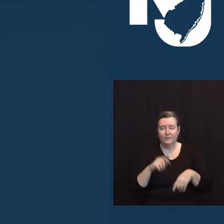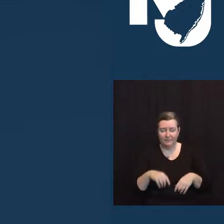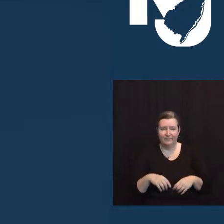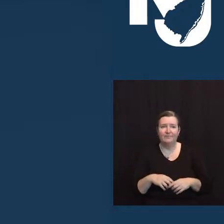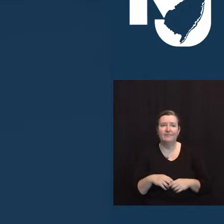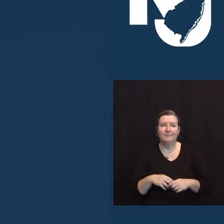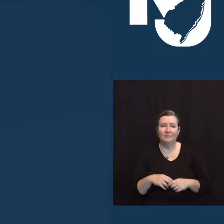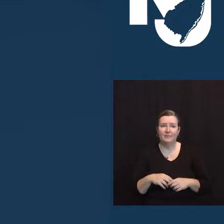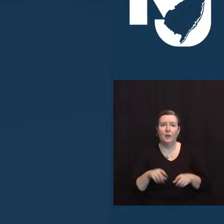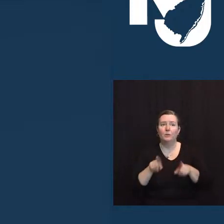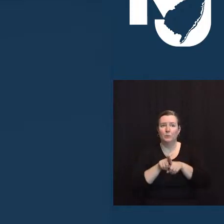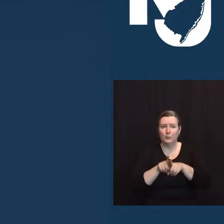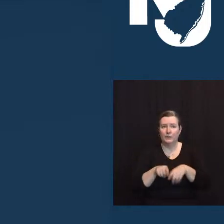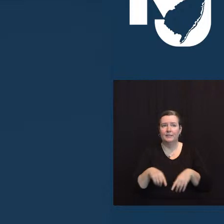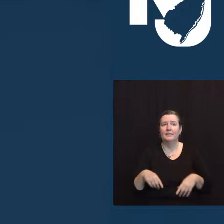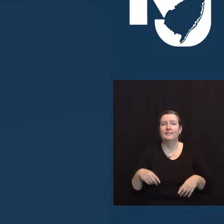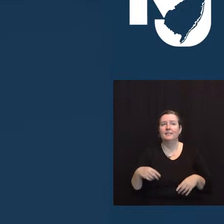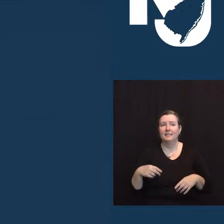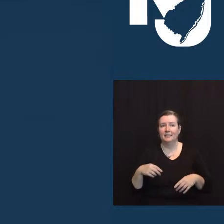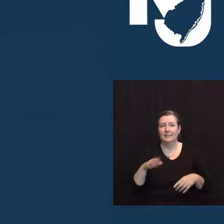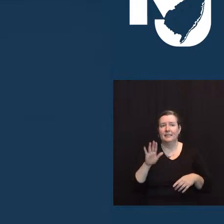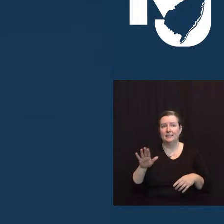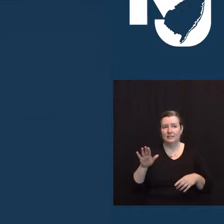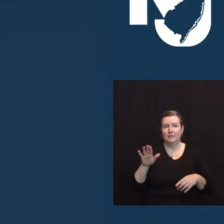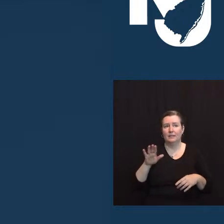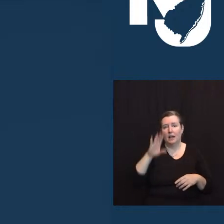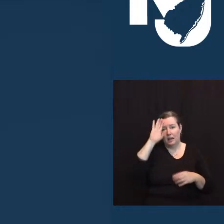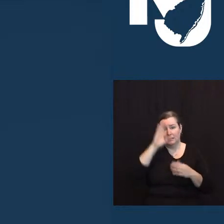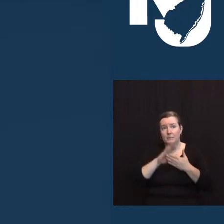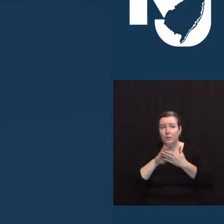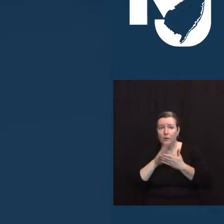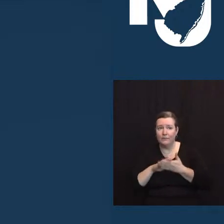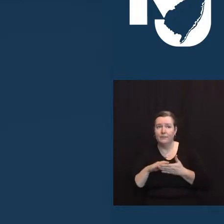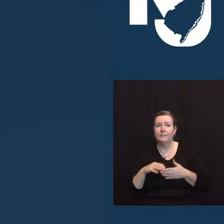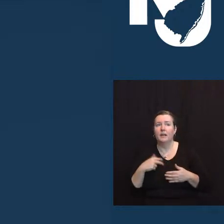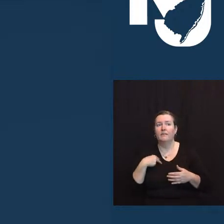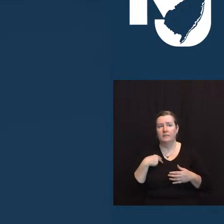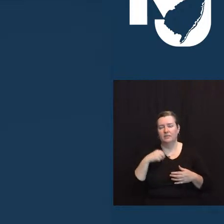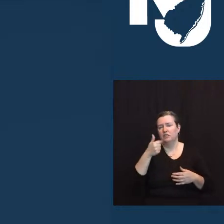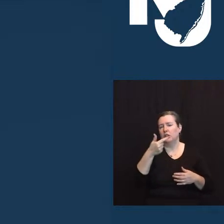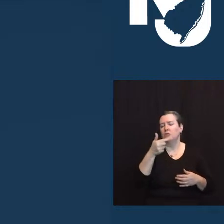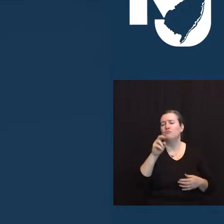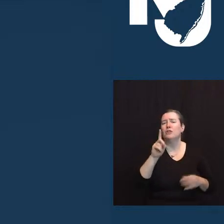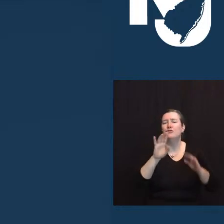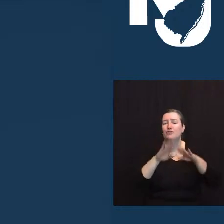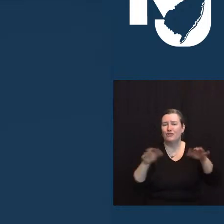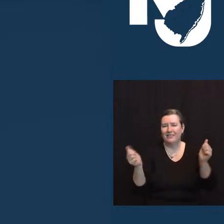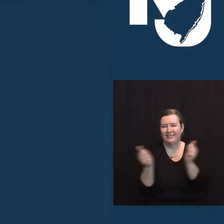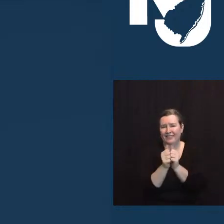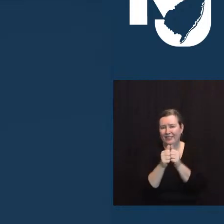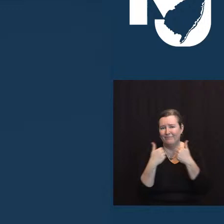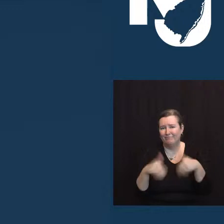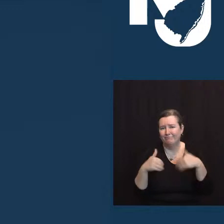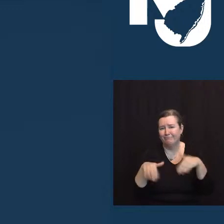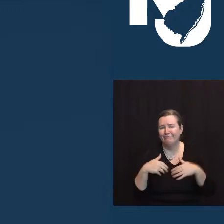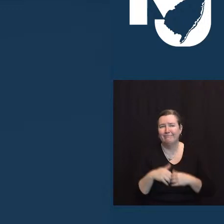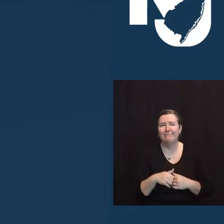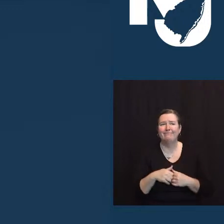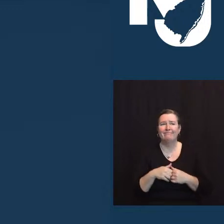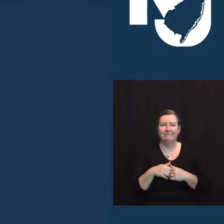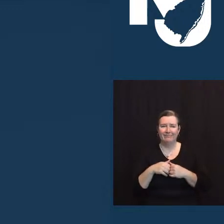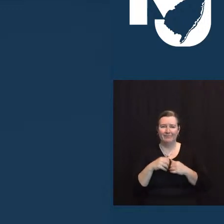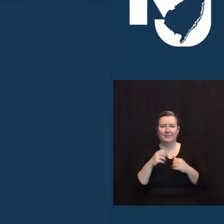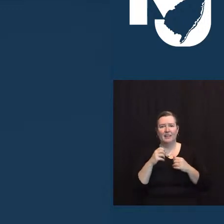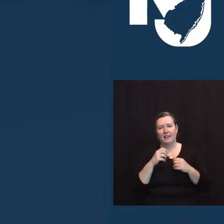their respective spouses, along with his 10 grandchildren, Allison, Casey, Gregory, Jason, Caitlin, Courtney, Carly, Daniel,